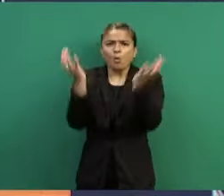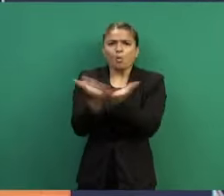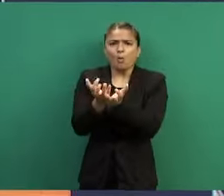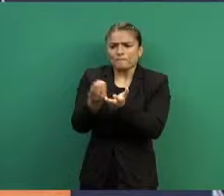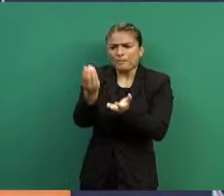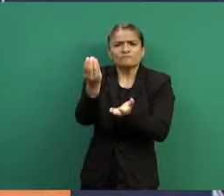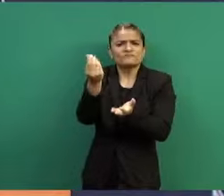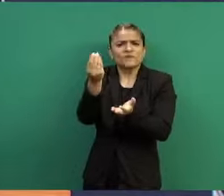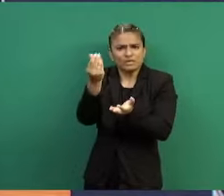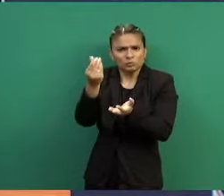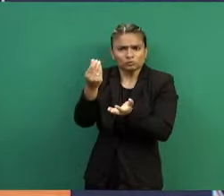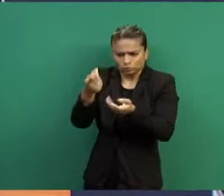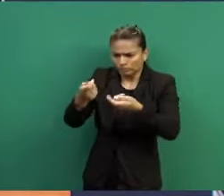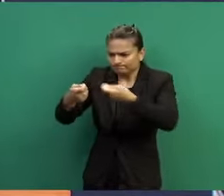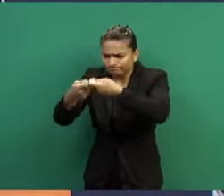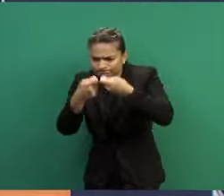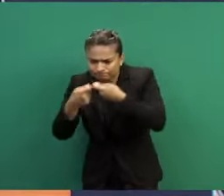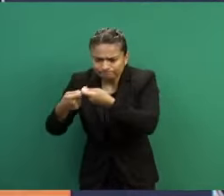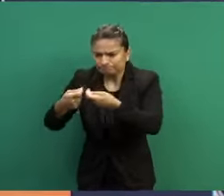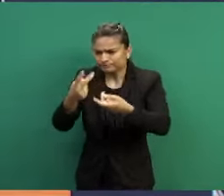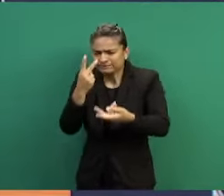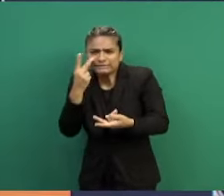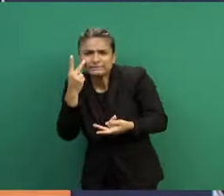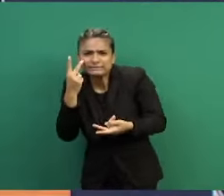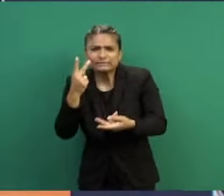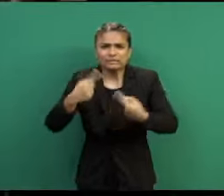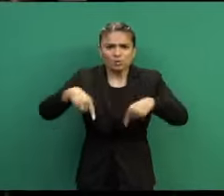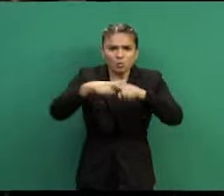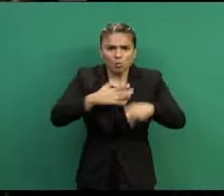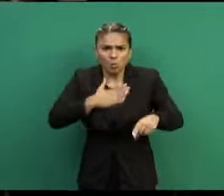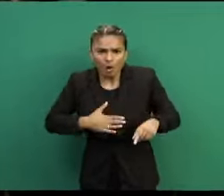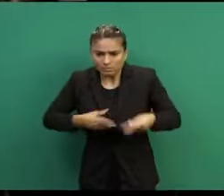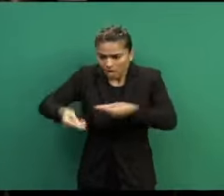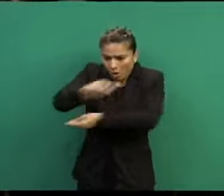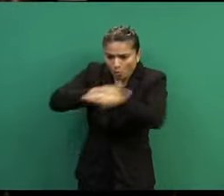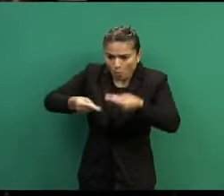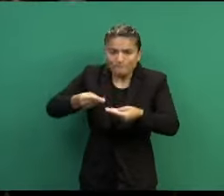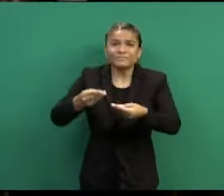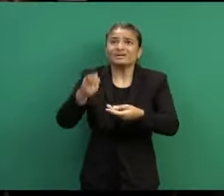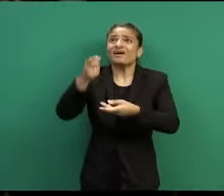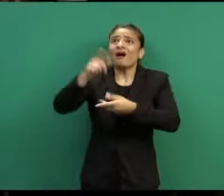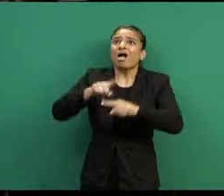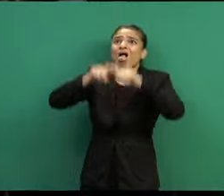profile of economies needing foreign capital.